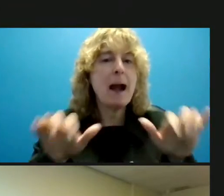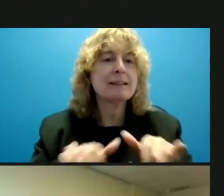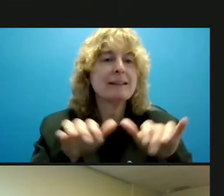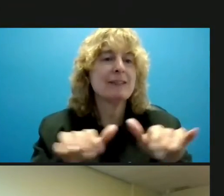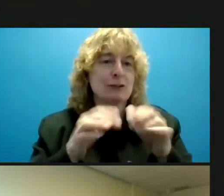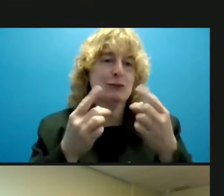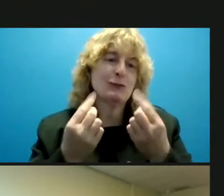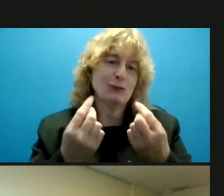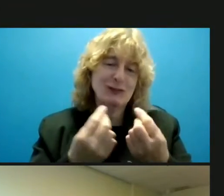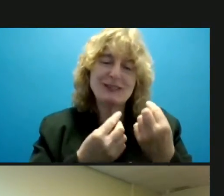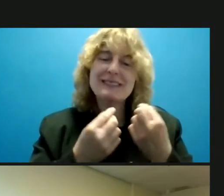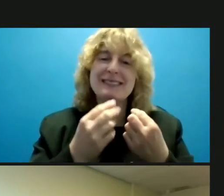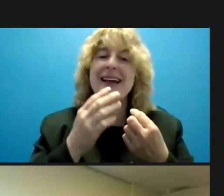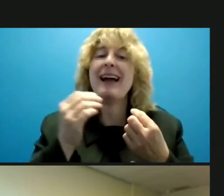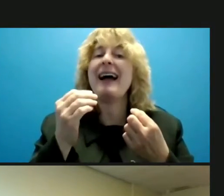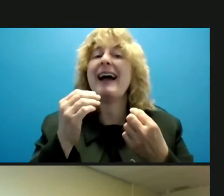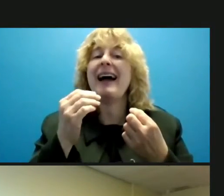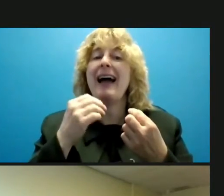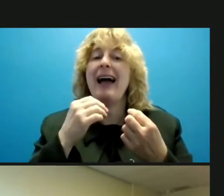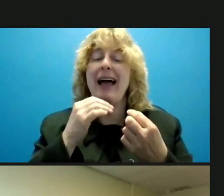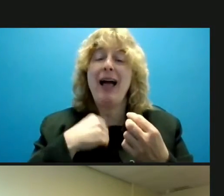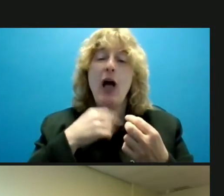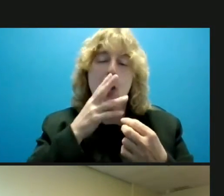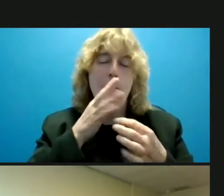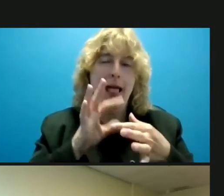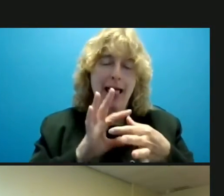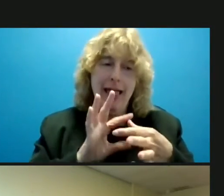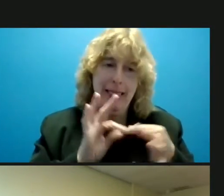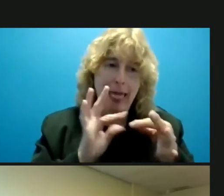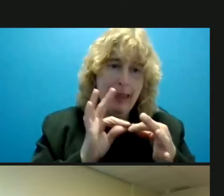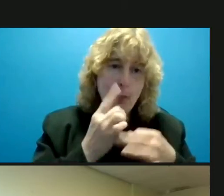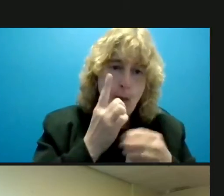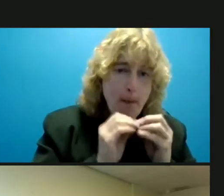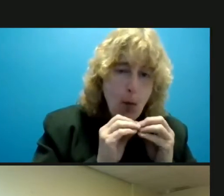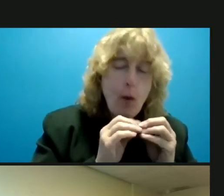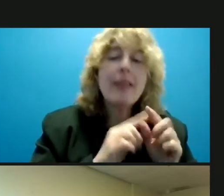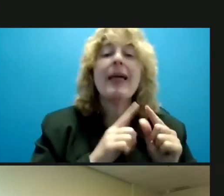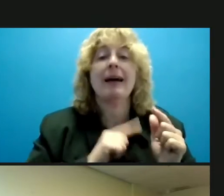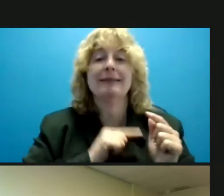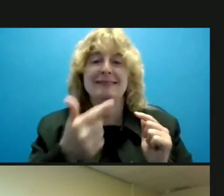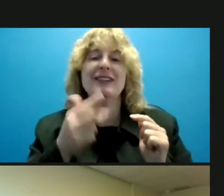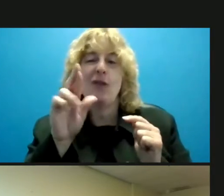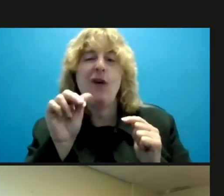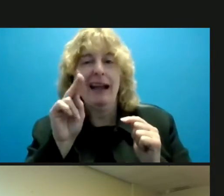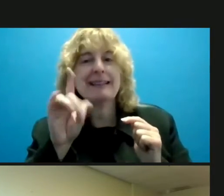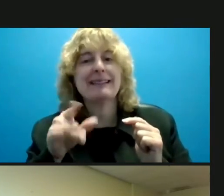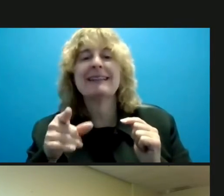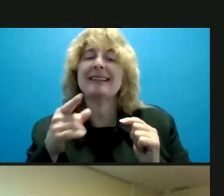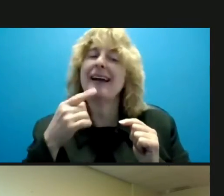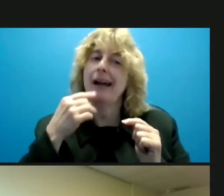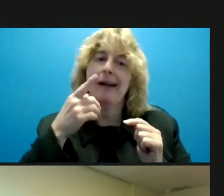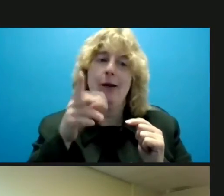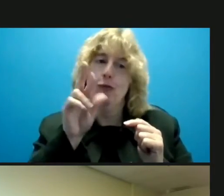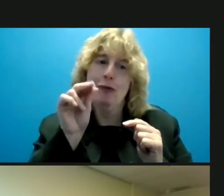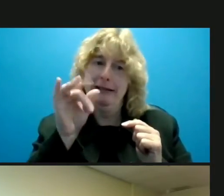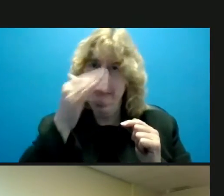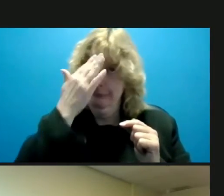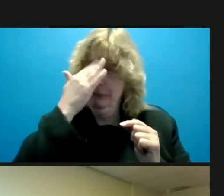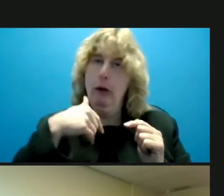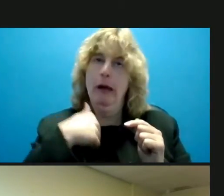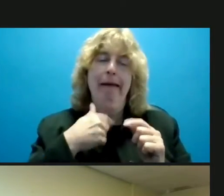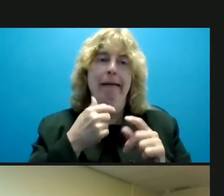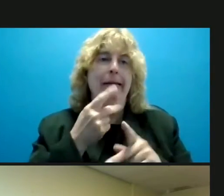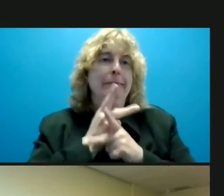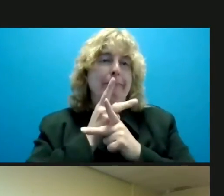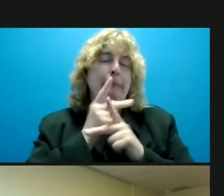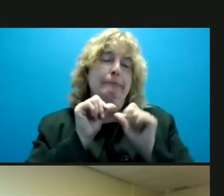I'll stop because Randy knows, Randy and I, we work together quite well, and Randy knows that I'll just keep going around this topic, but I also